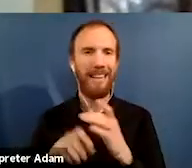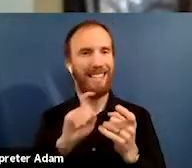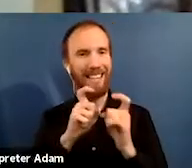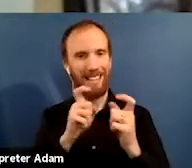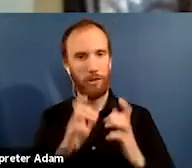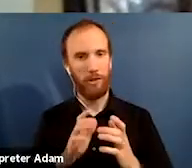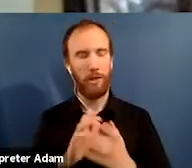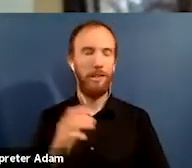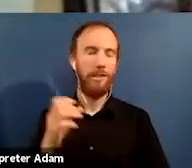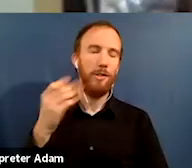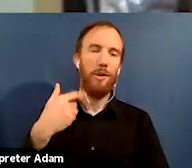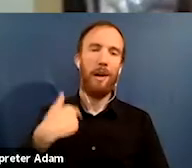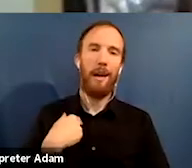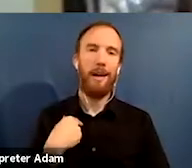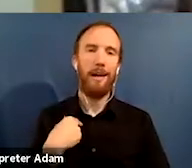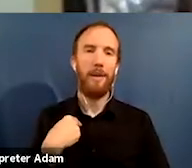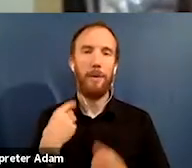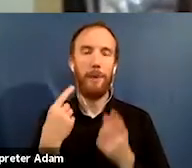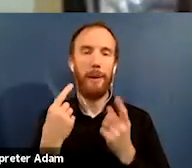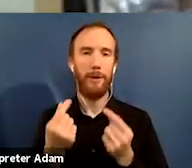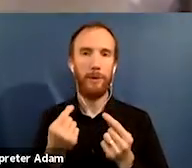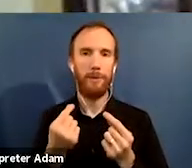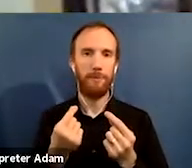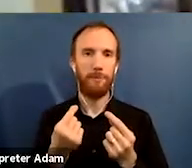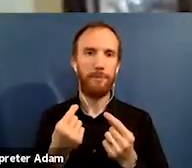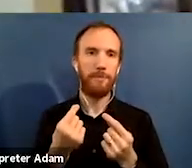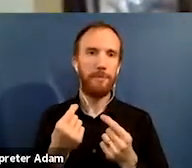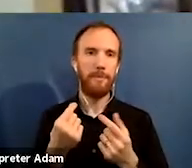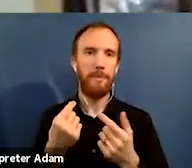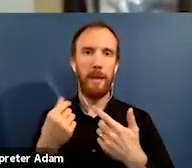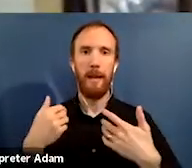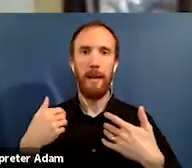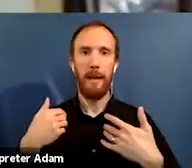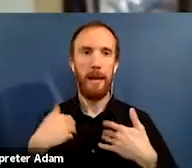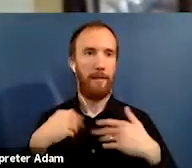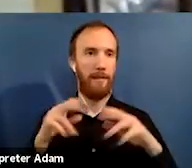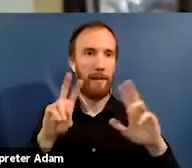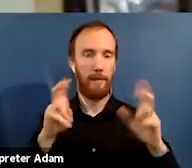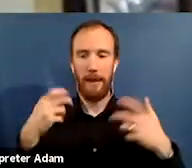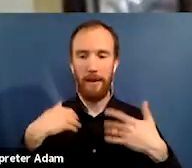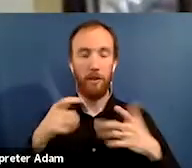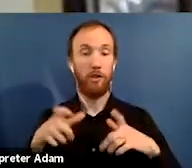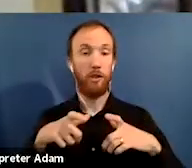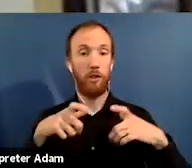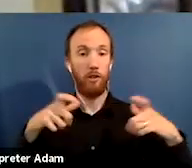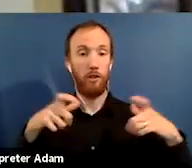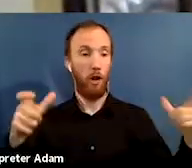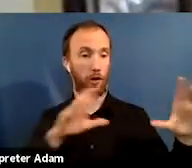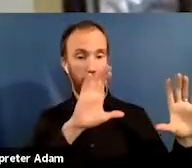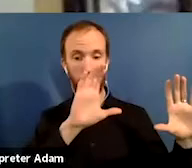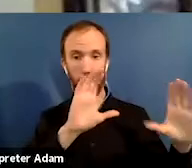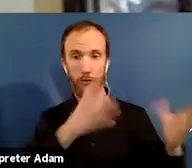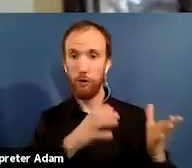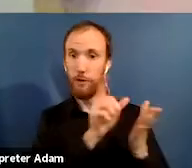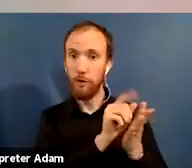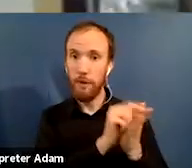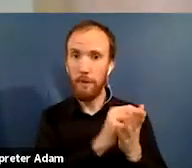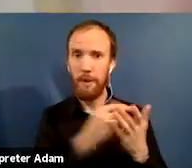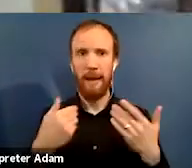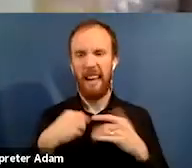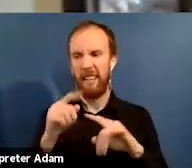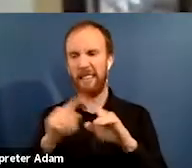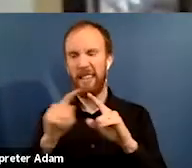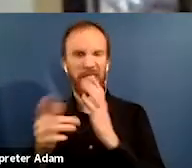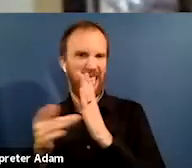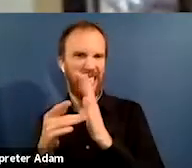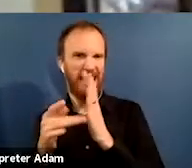do is I topic model this large corpus of newspaper, and I use some techniques from information retrieval, and you're able to